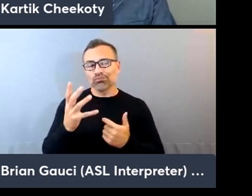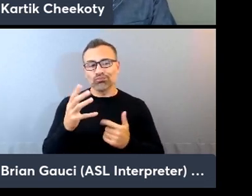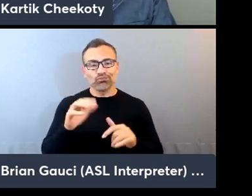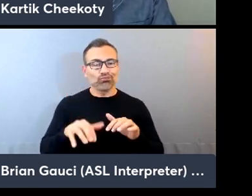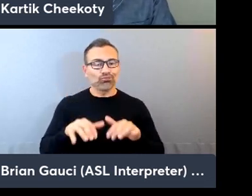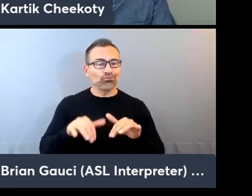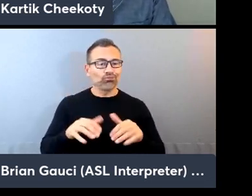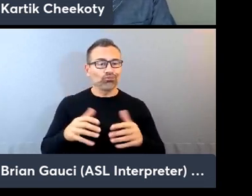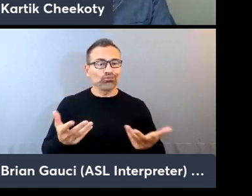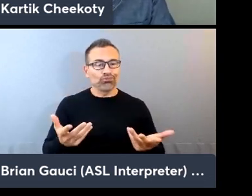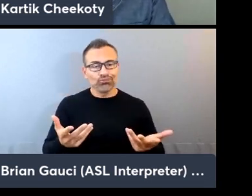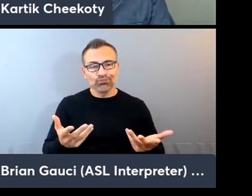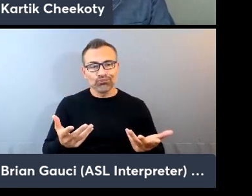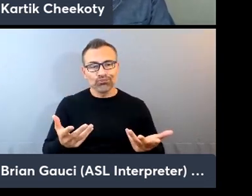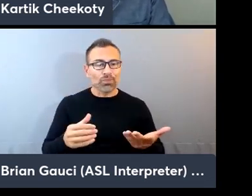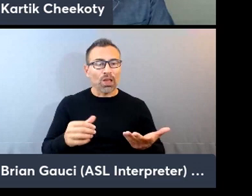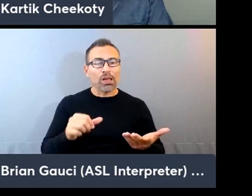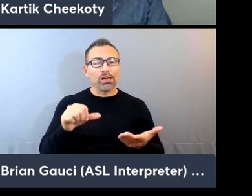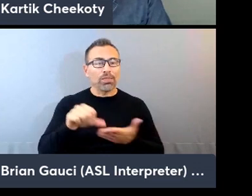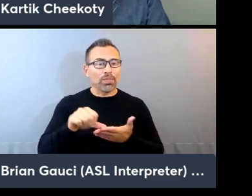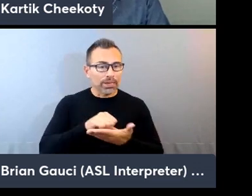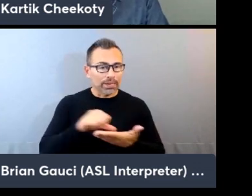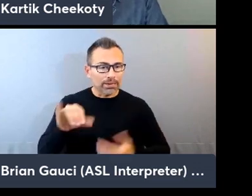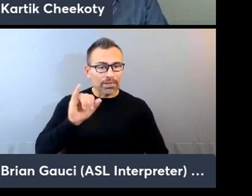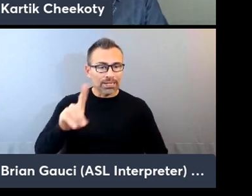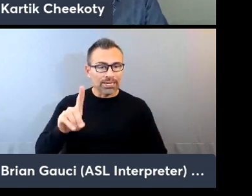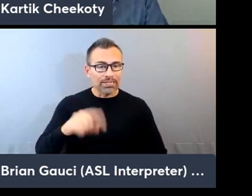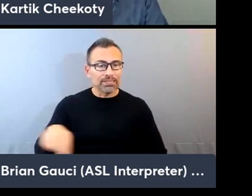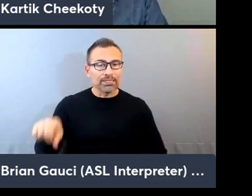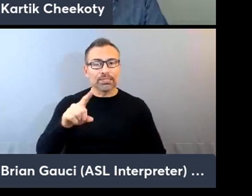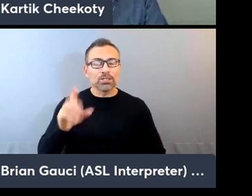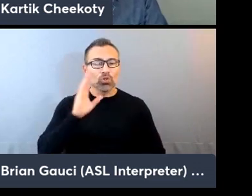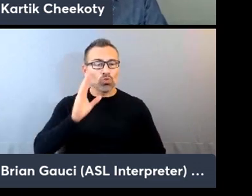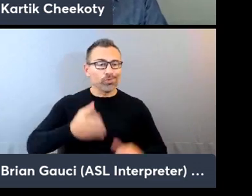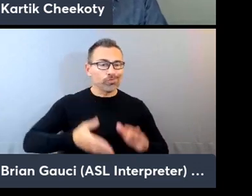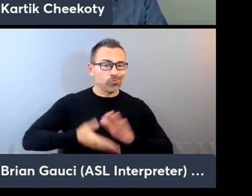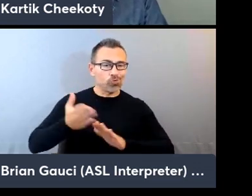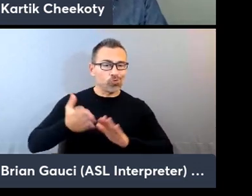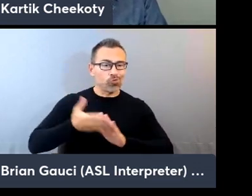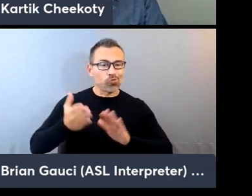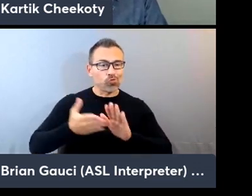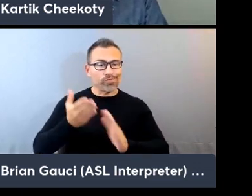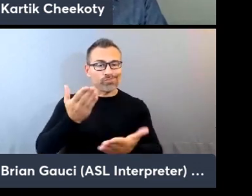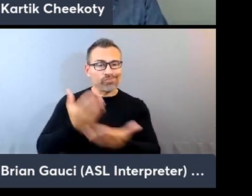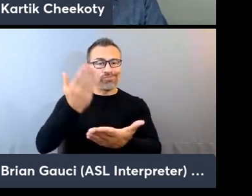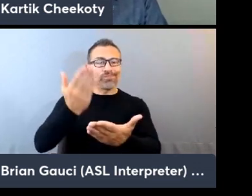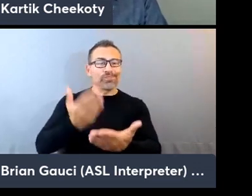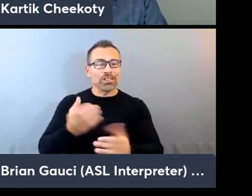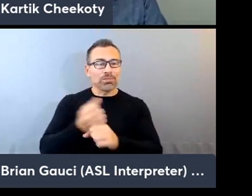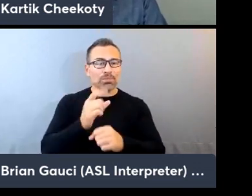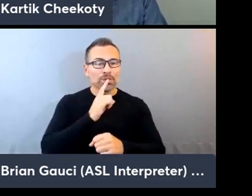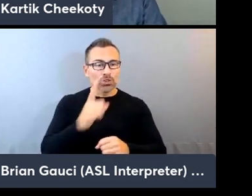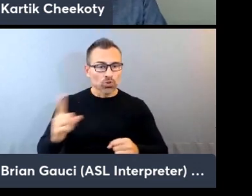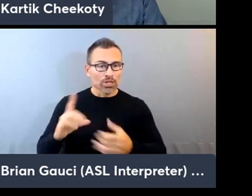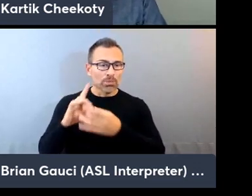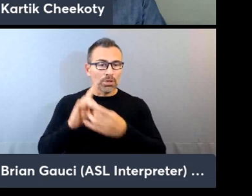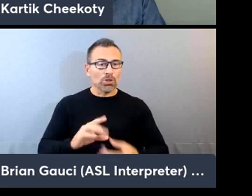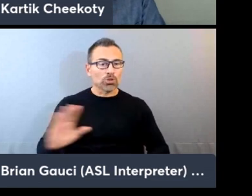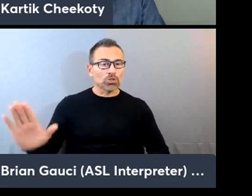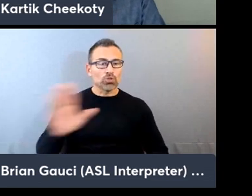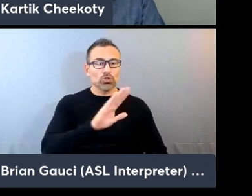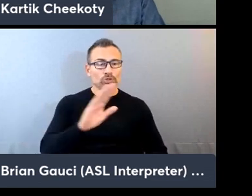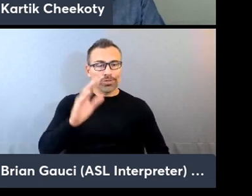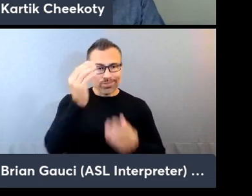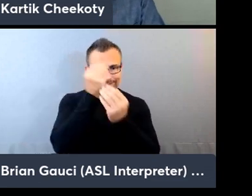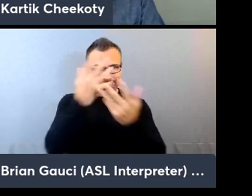the account ID. We run a validation to make sure that the account actually belongs to your AWS organization. And if